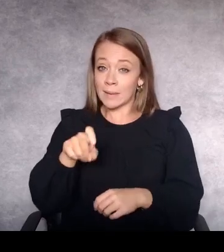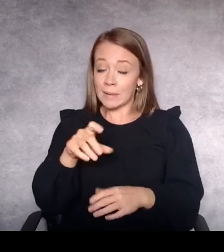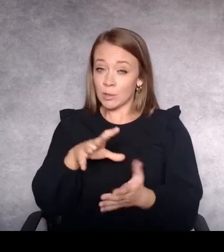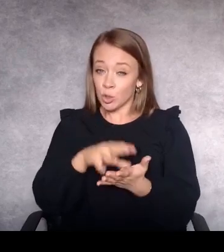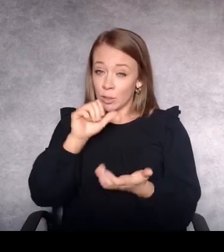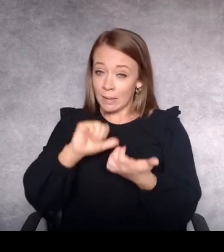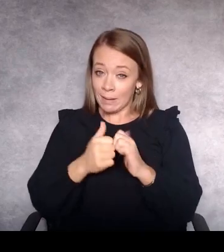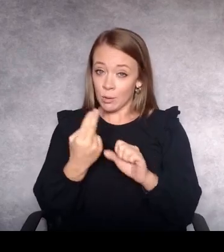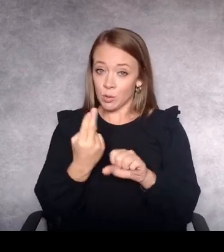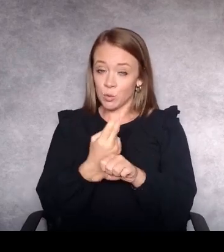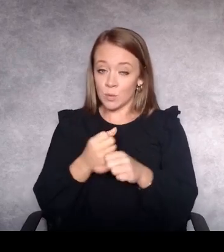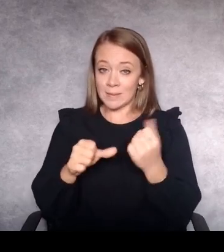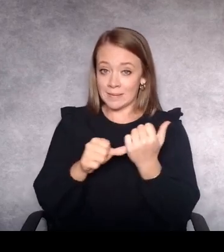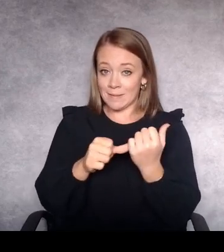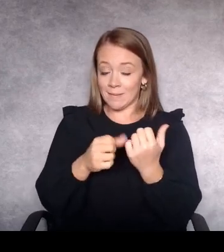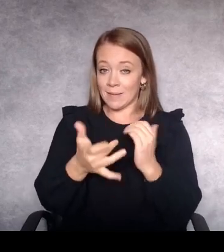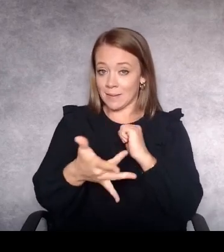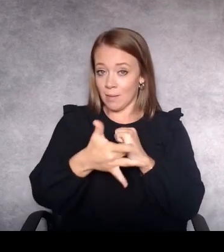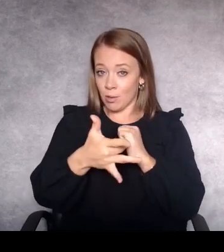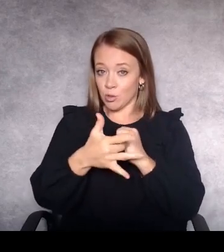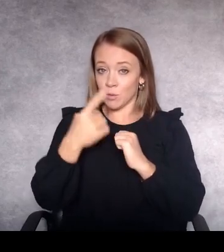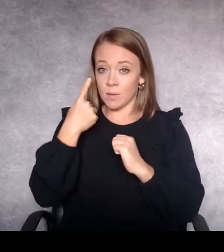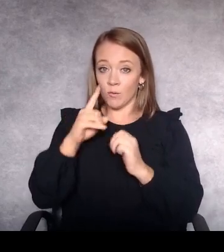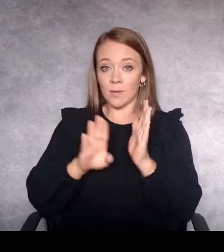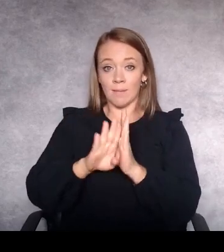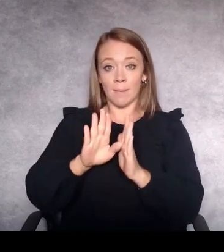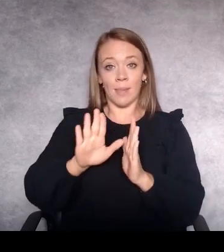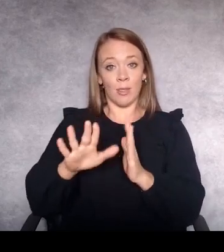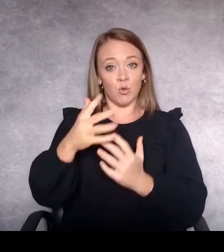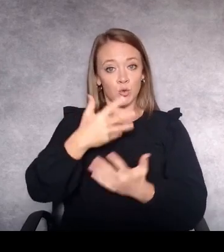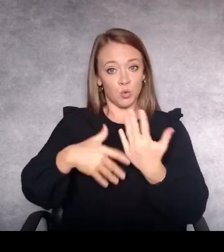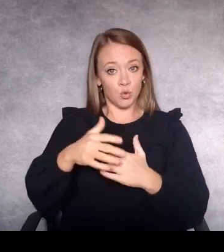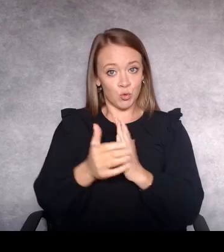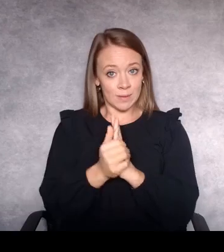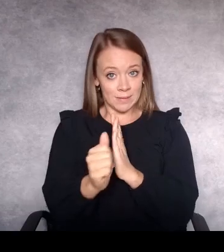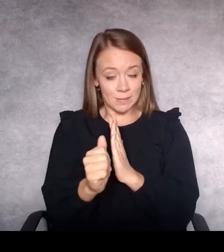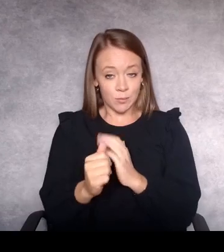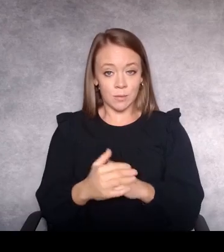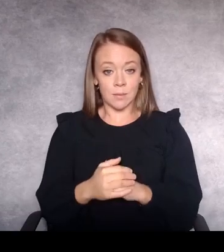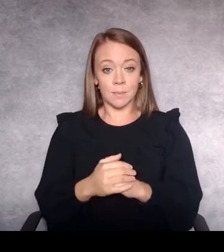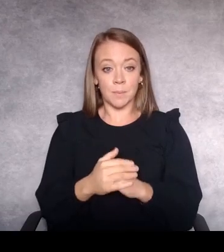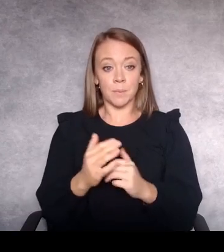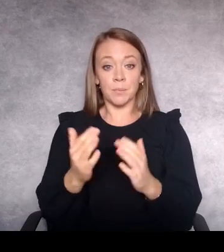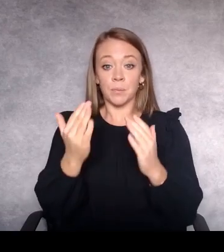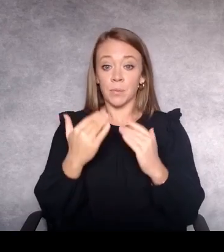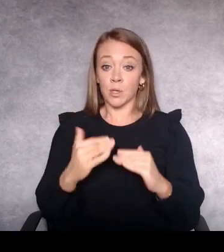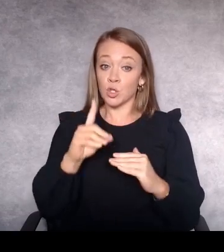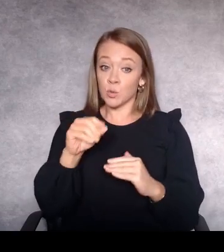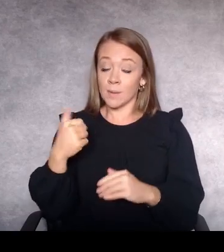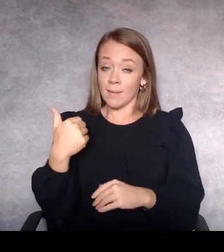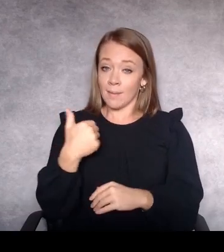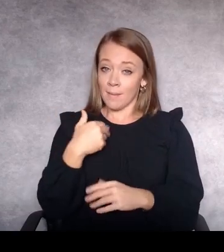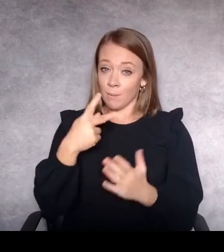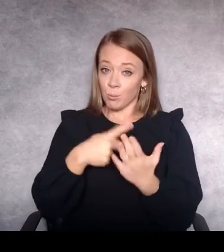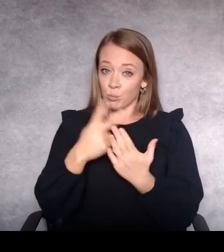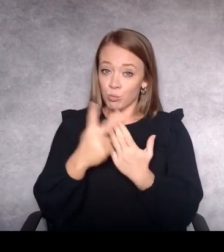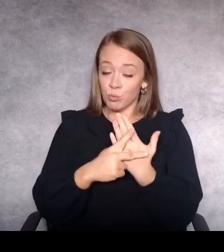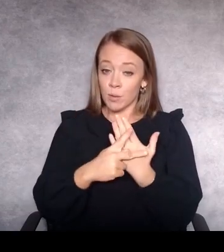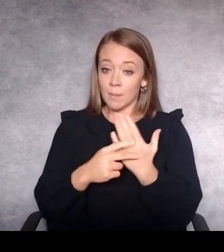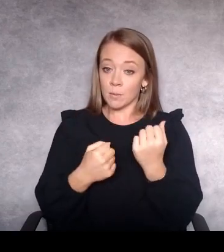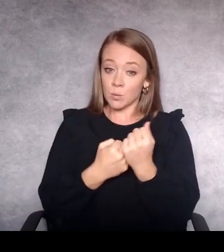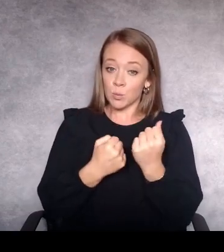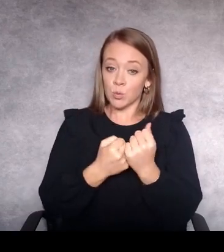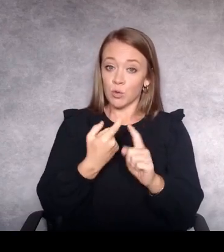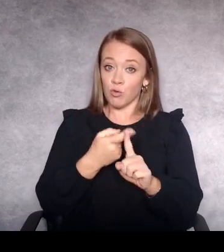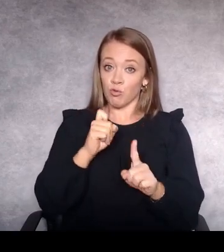the assistive technology to help in developing social skills? If so, are there program modifications and supports for school